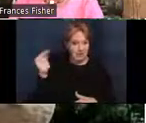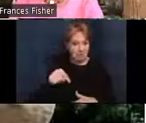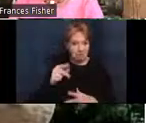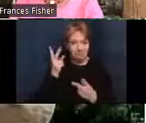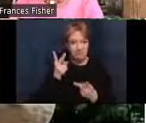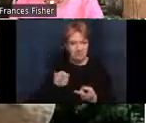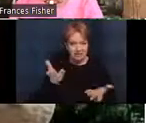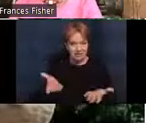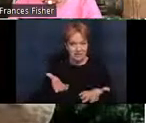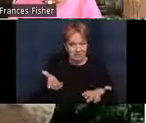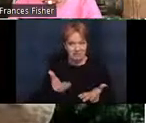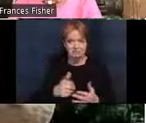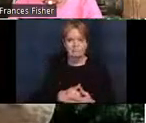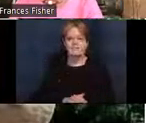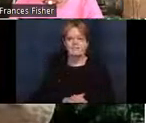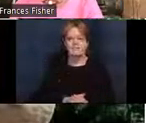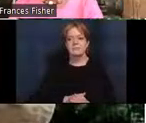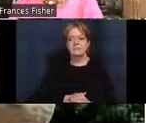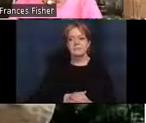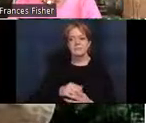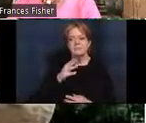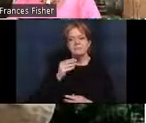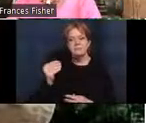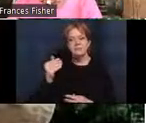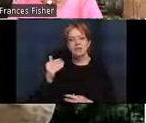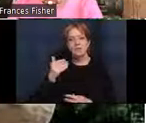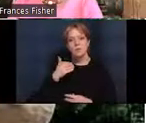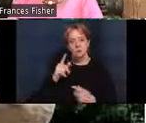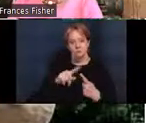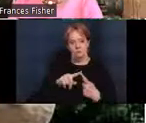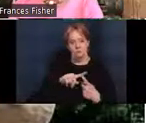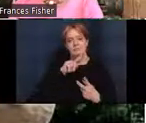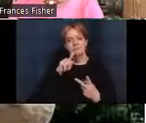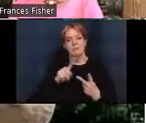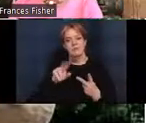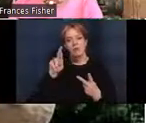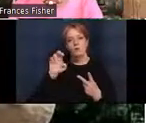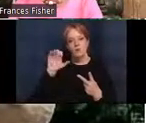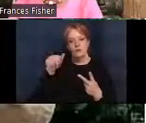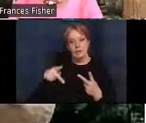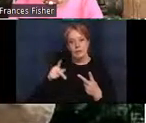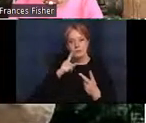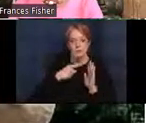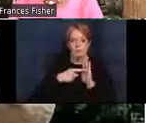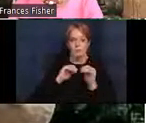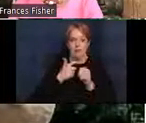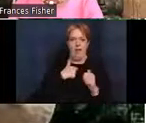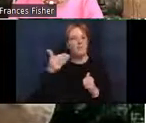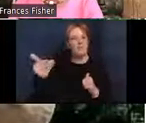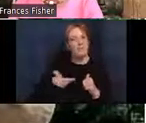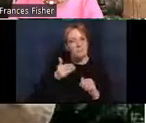visit us here, and then a season recap that really demonstrates the way we welcome visitors